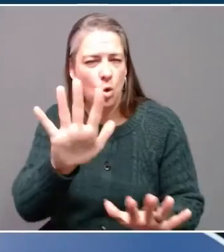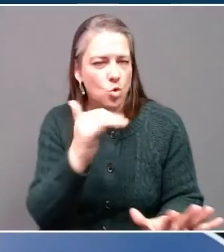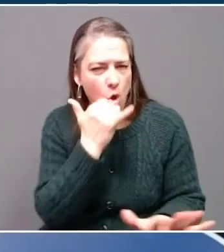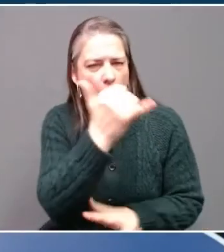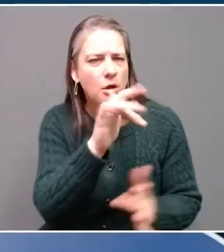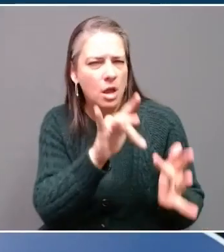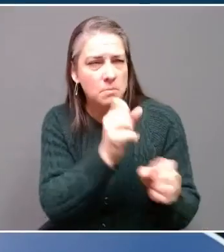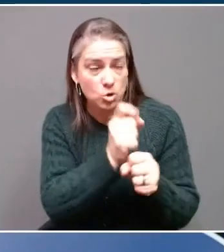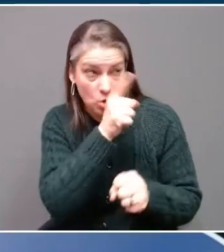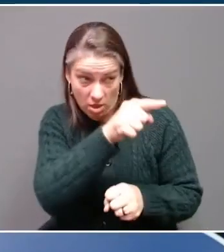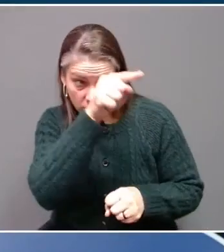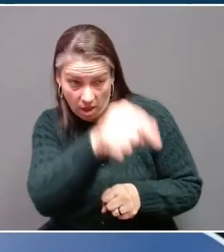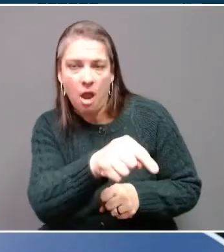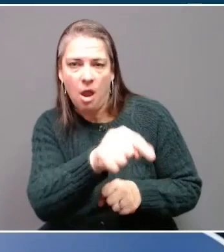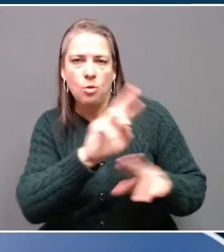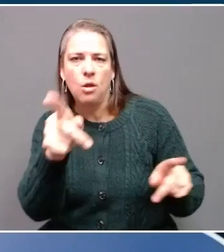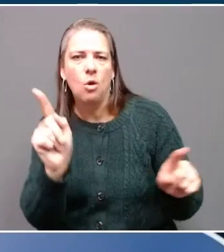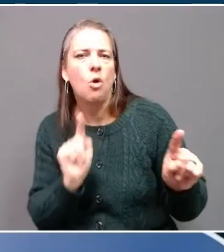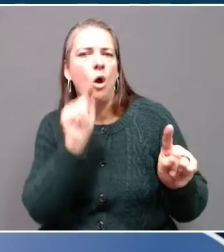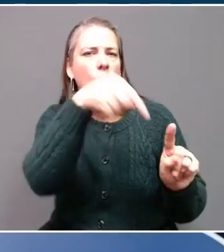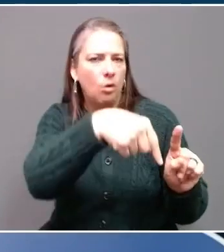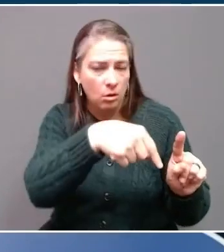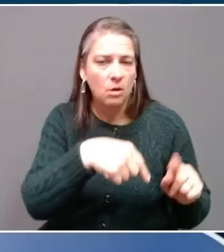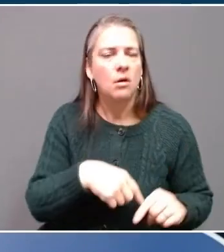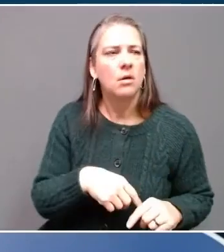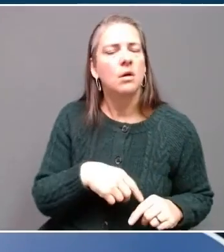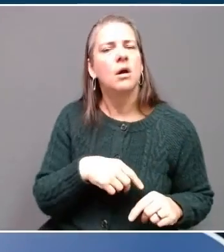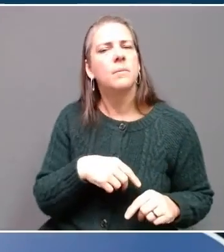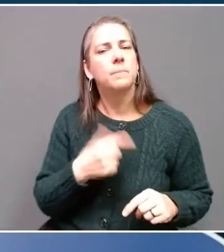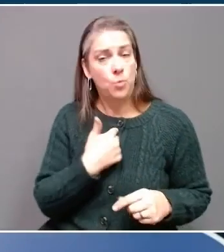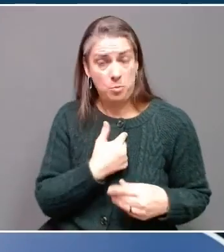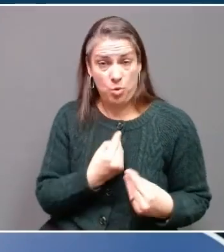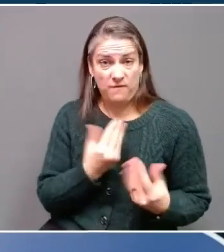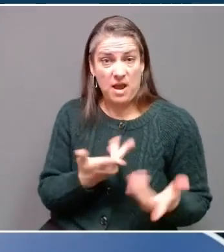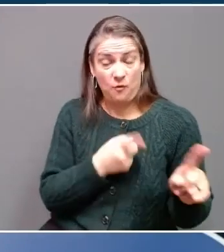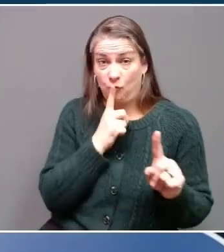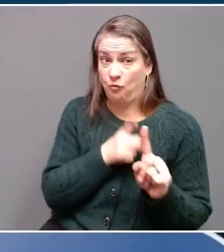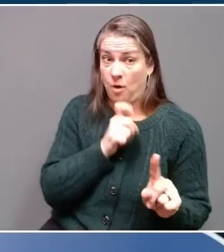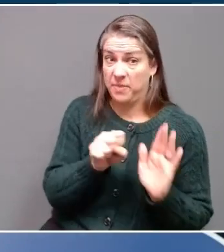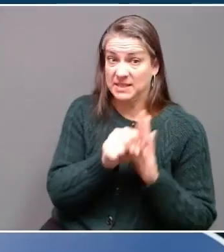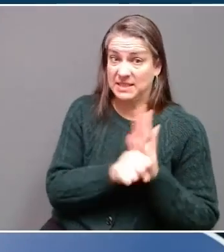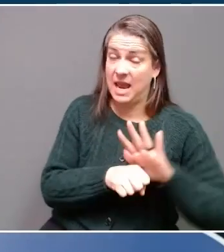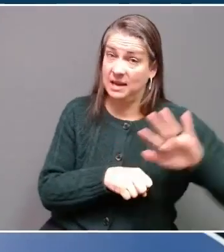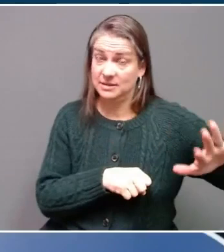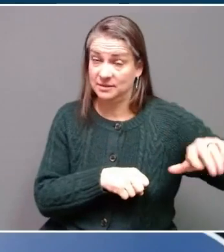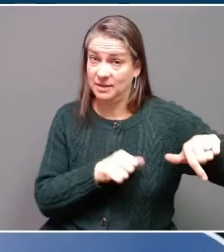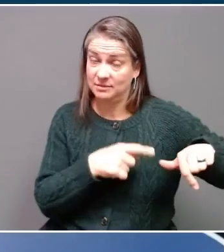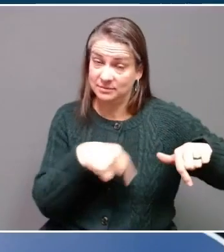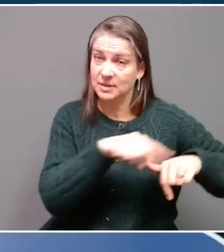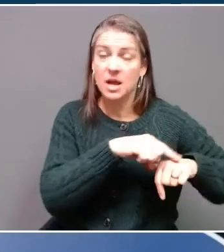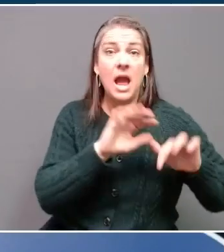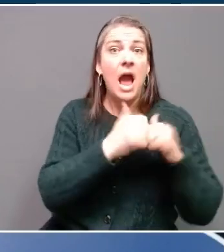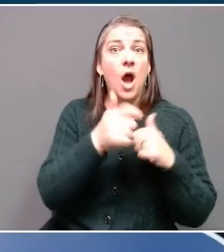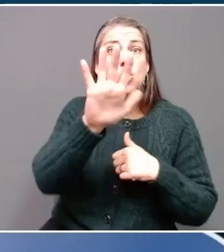with state resources, and we continue to provide this from the state. This is how people are improving their claims,